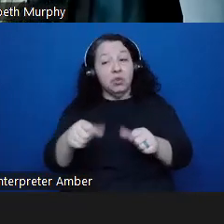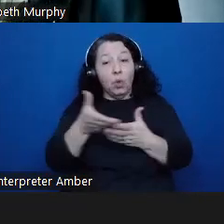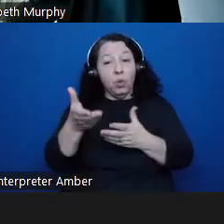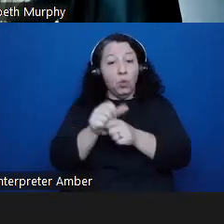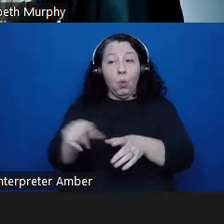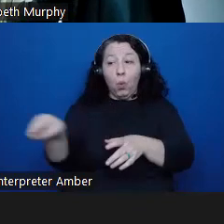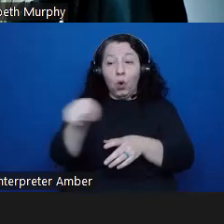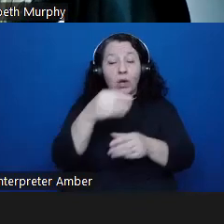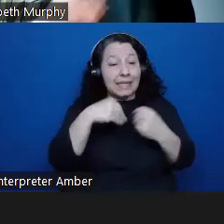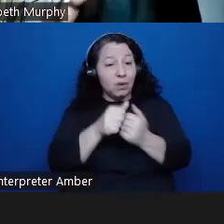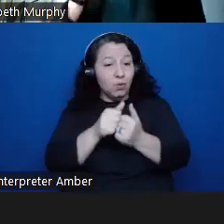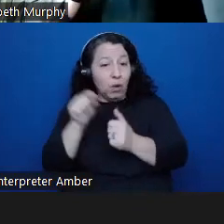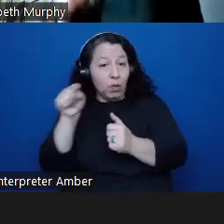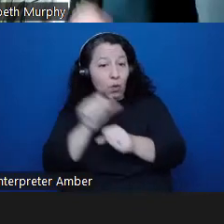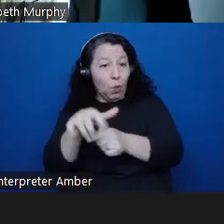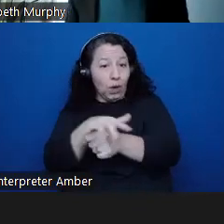workshop.